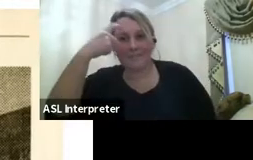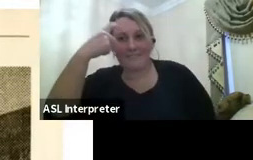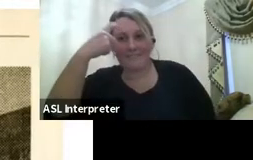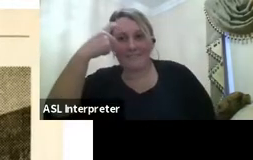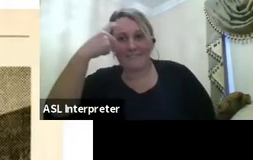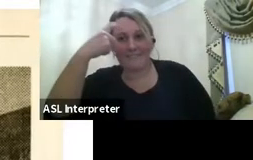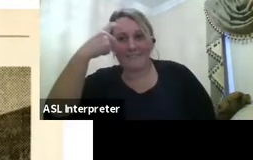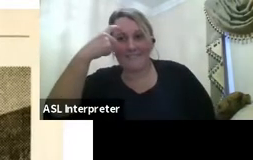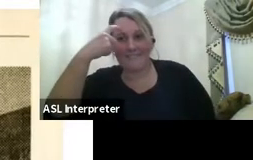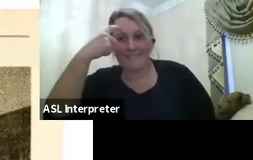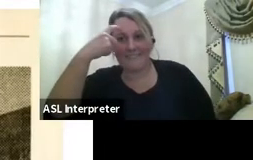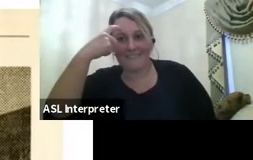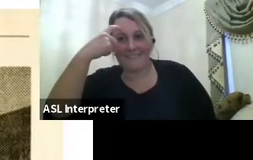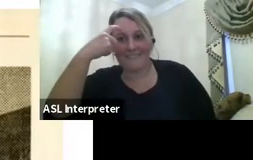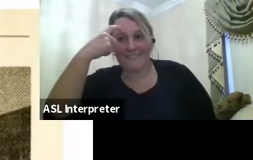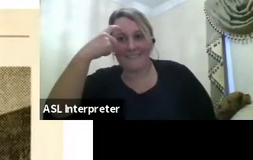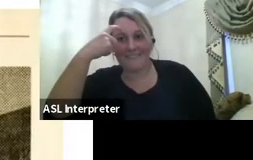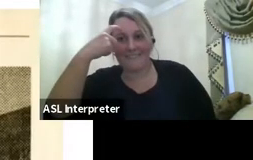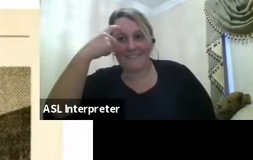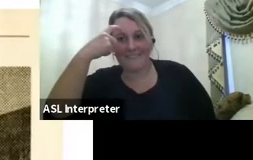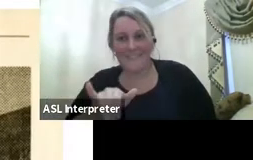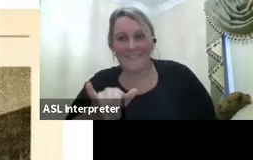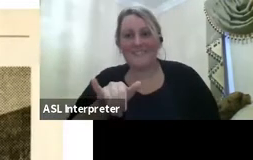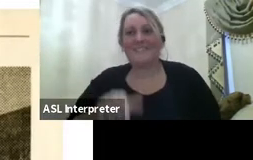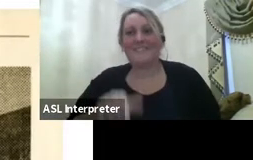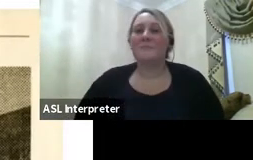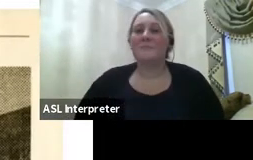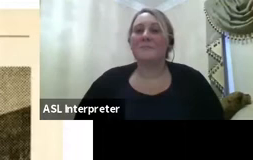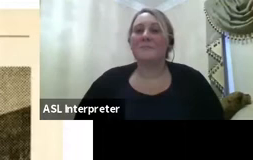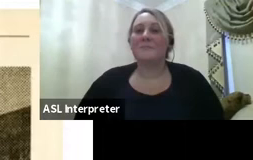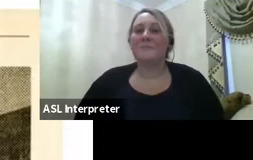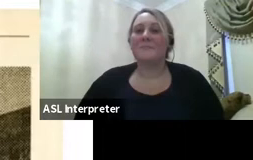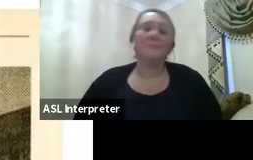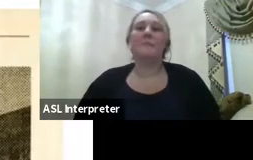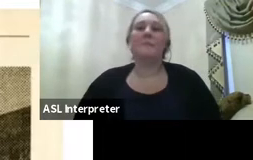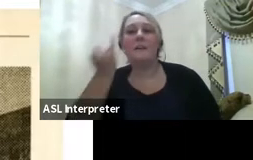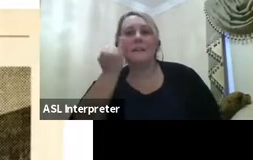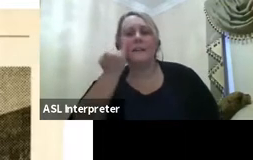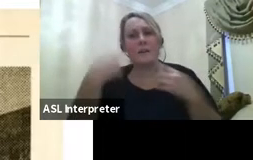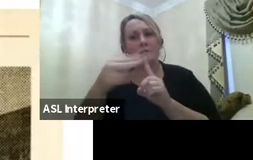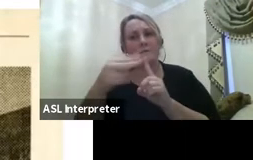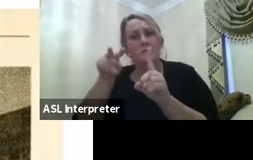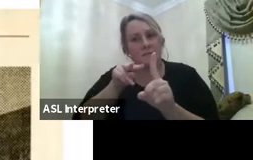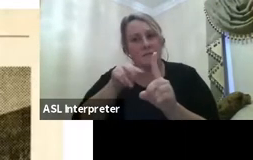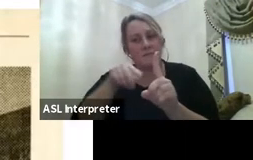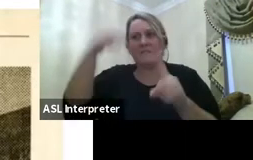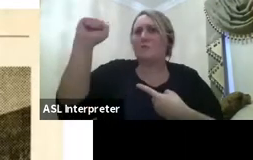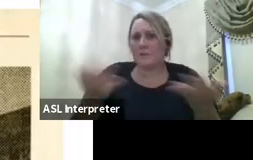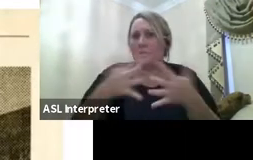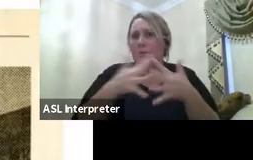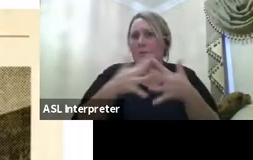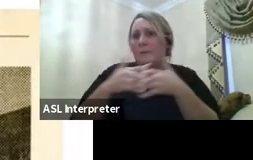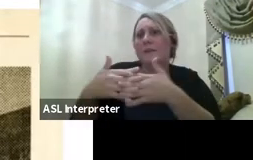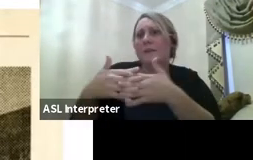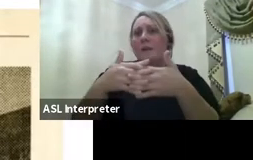outside of both America and the Western hemisphere, you would actually, there would be no grounds to say